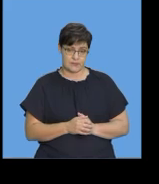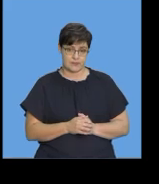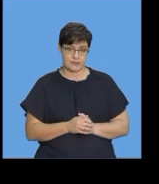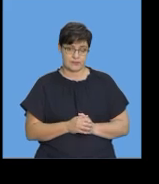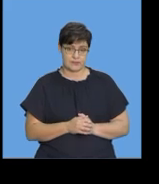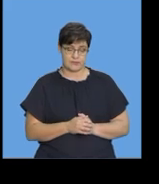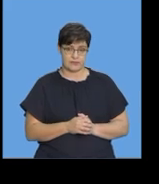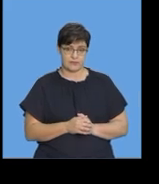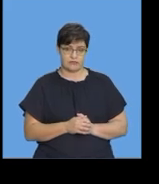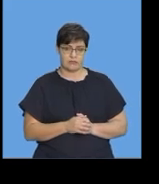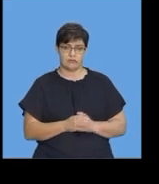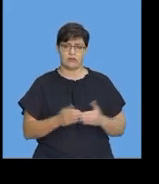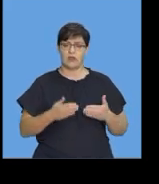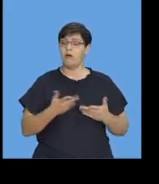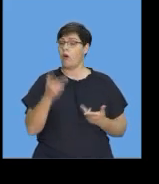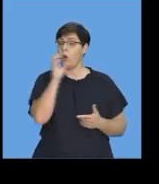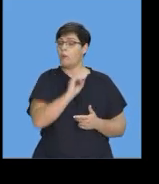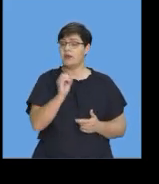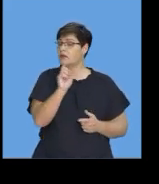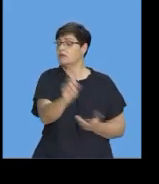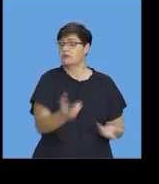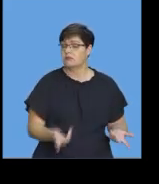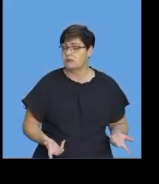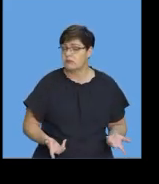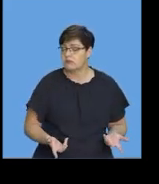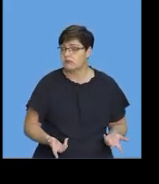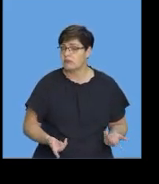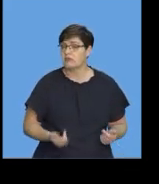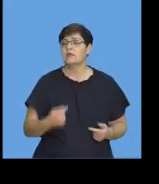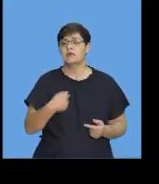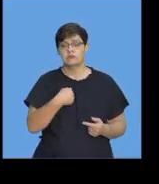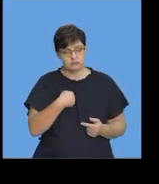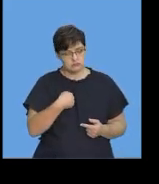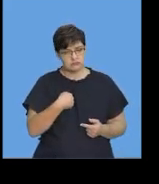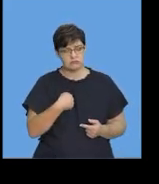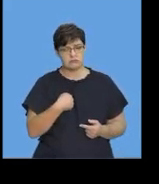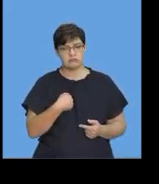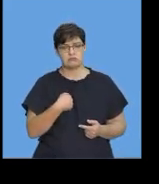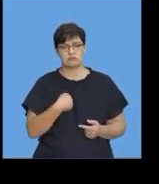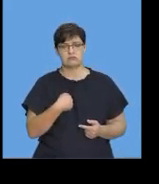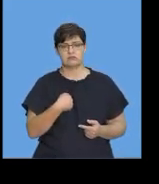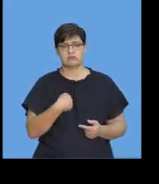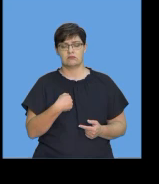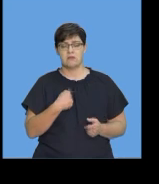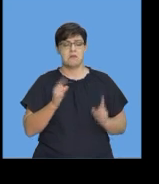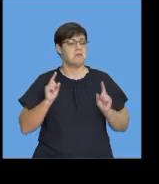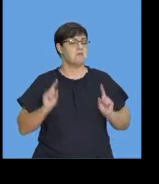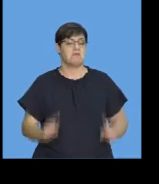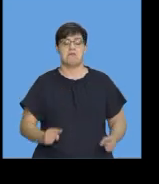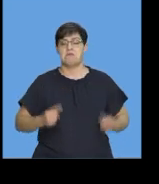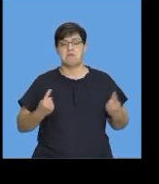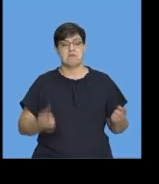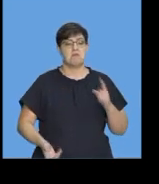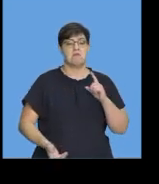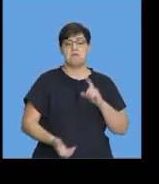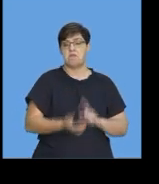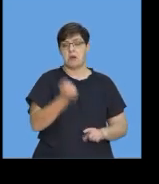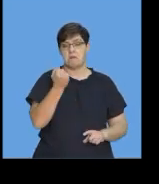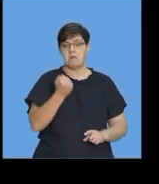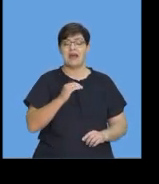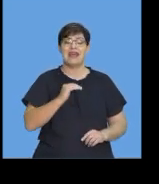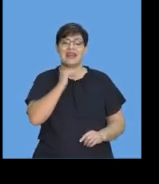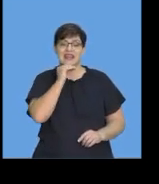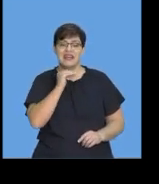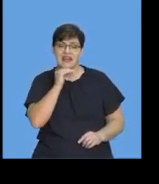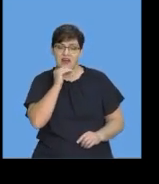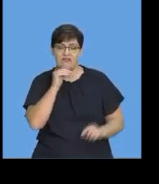What was their opinion? The opinion is, we have not been able to obtain sufficient